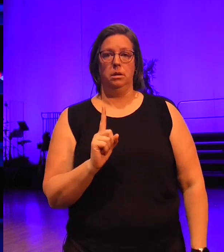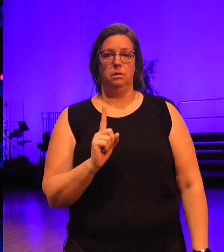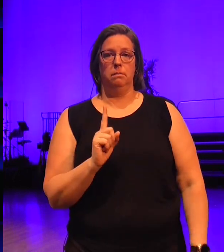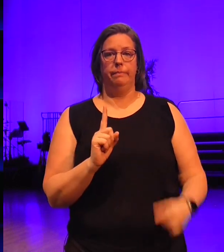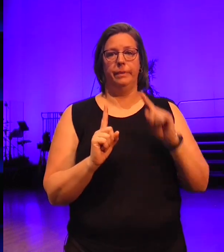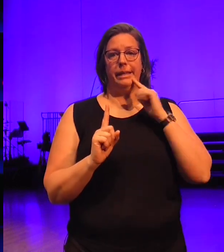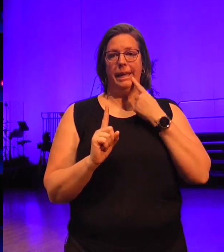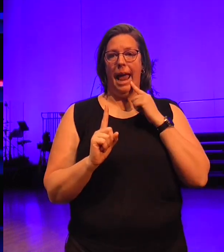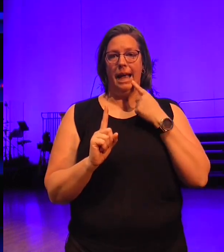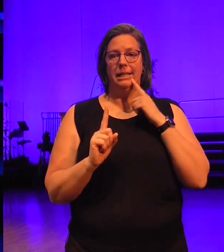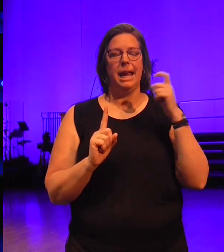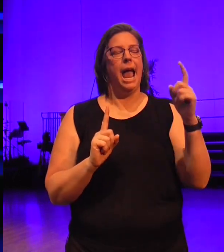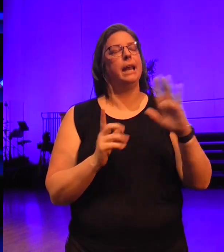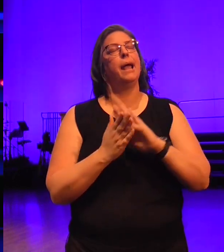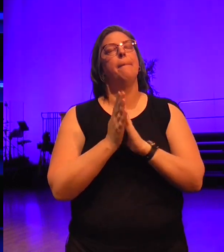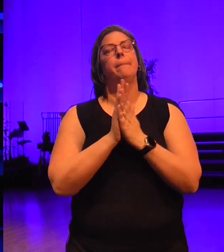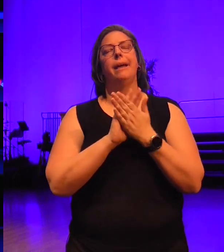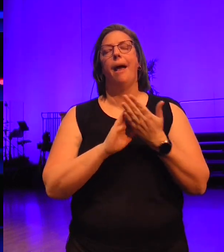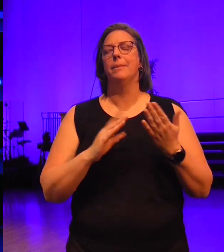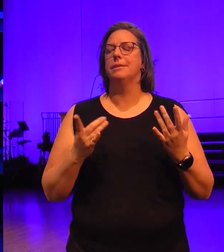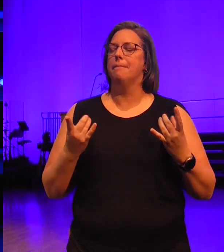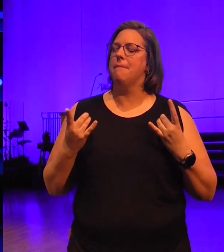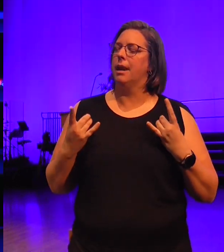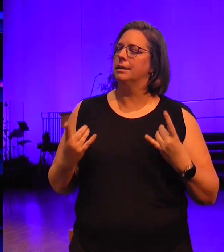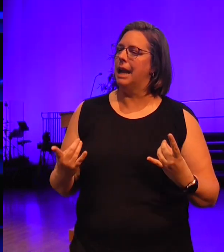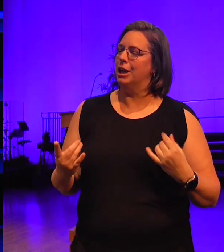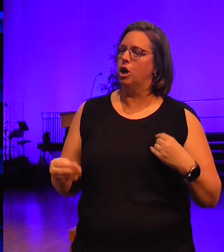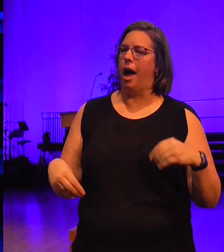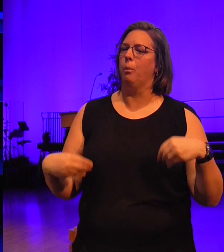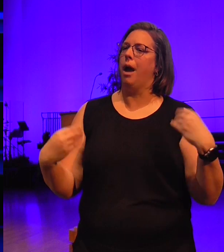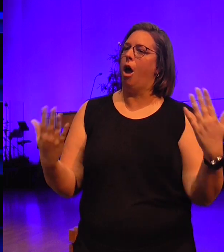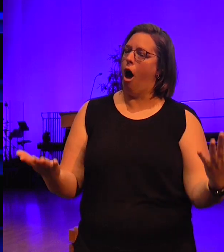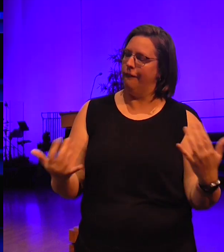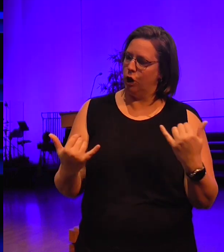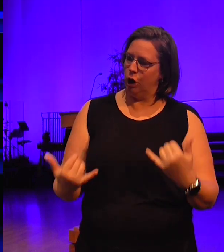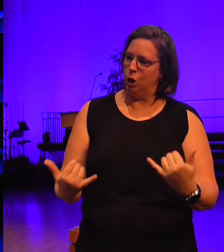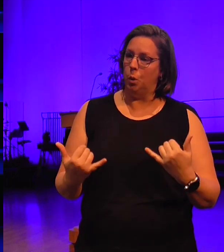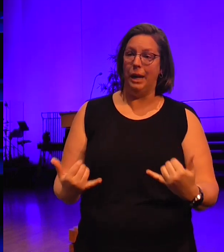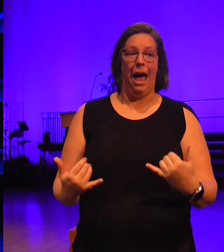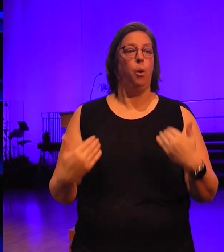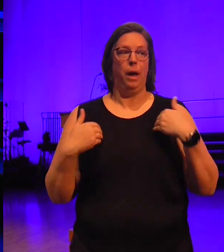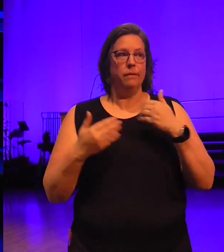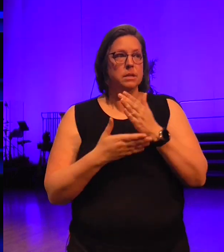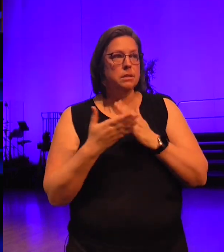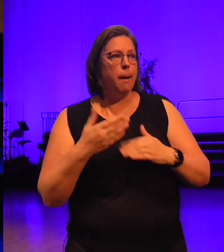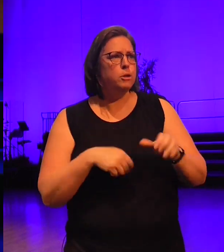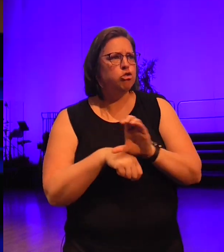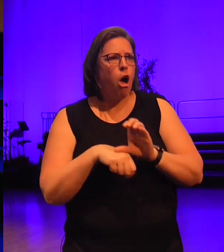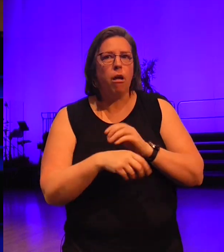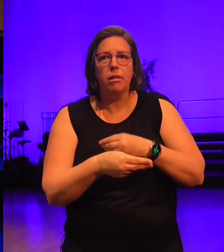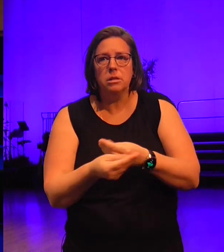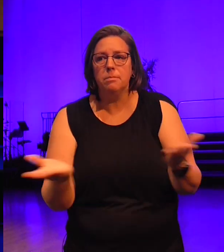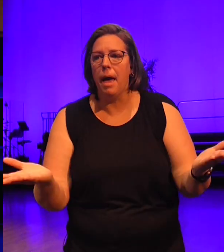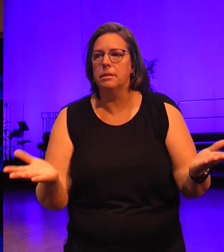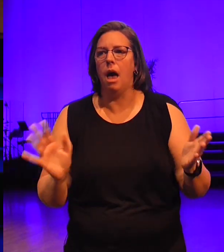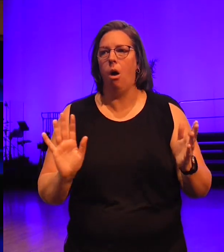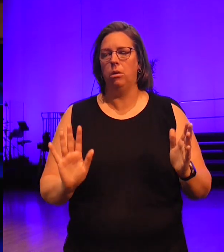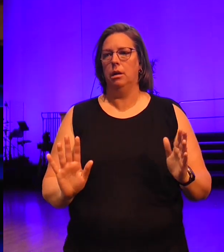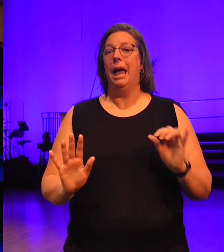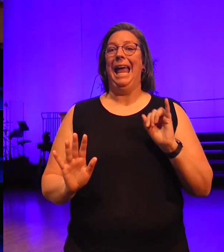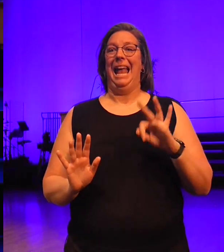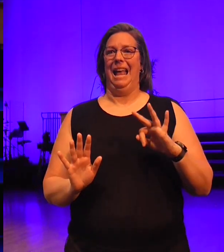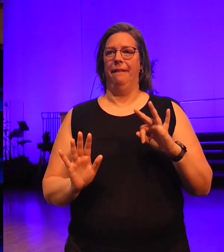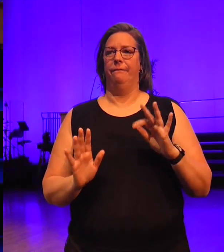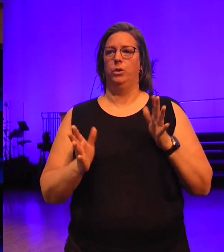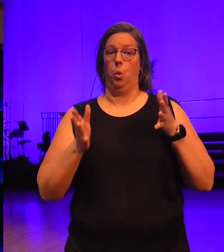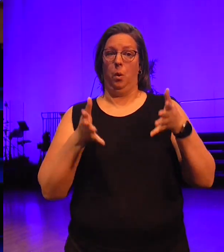into a bit of a meditation. I'm going to offer it to you right now. We may even have some chocolate to share. If you leave the wrappers in